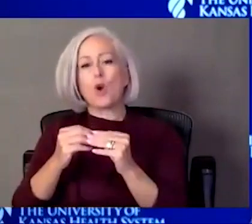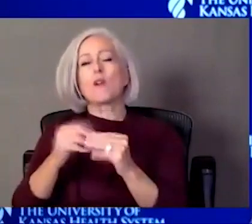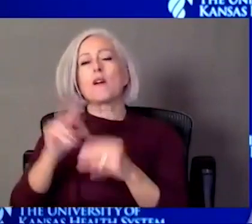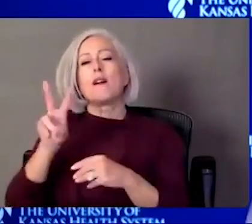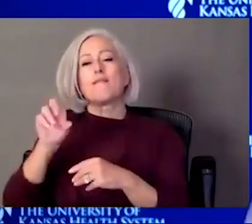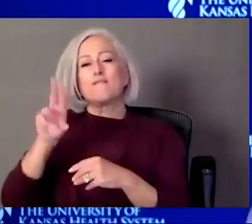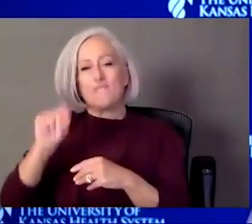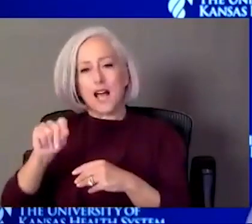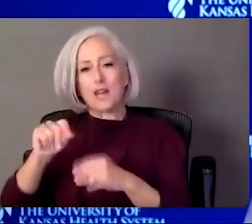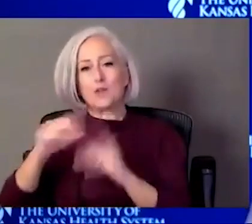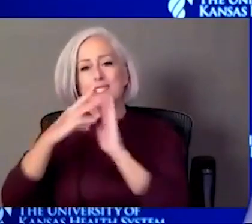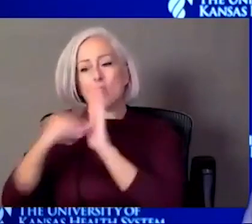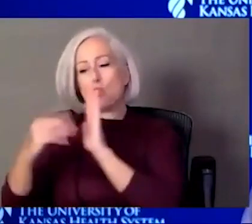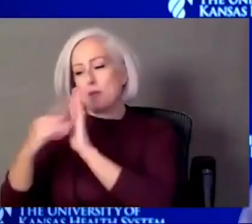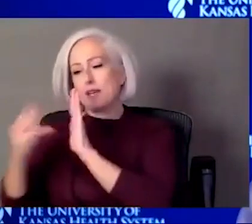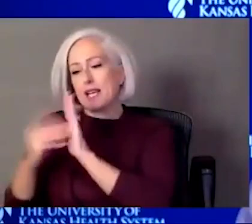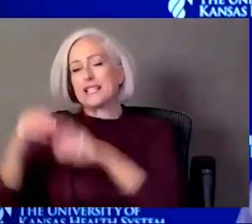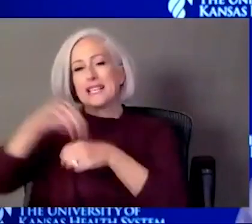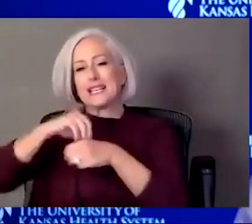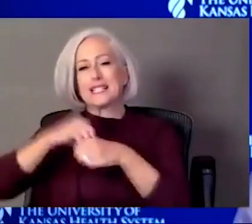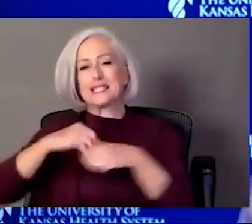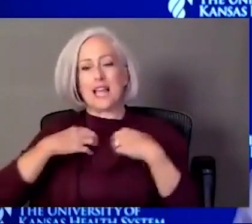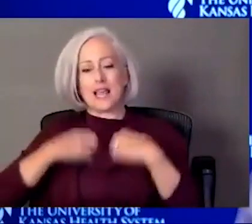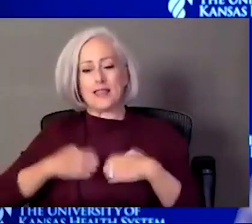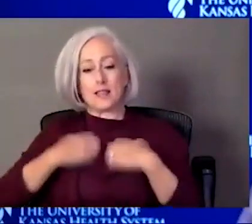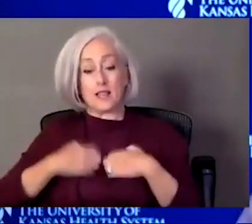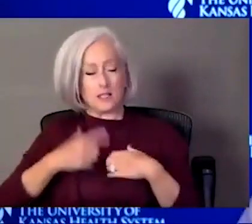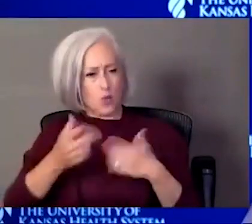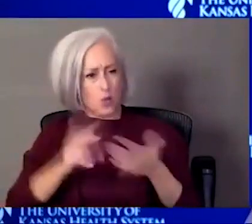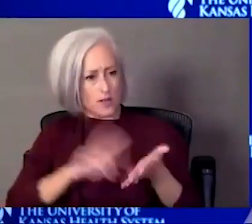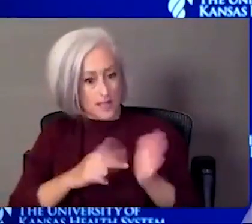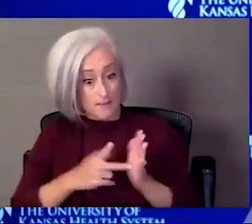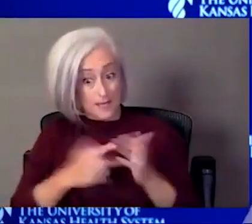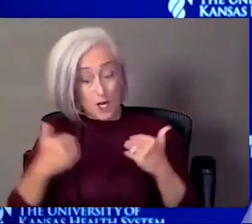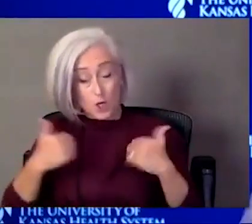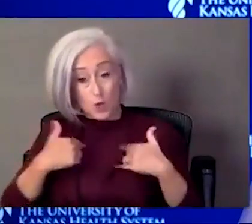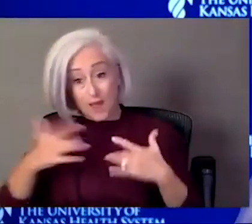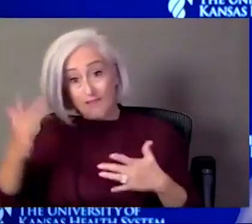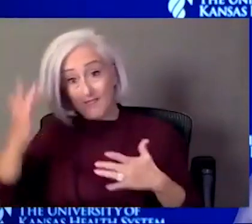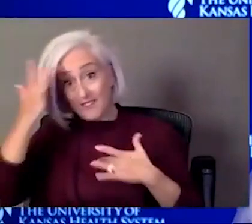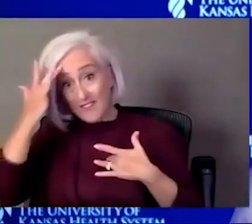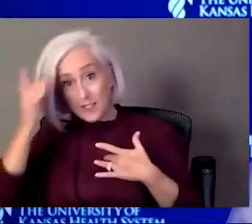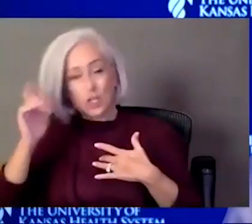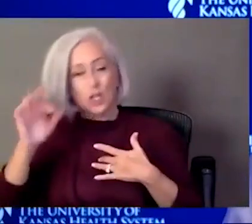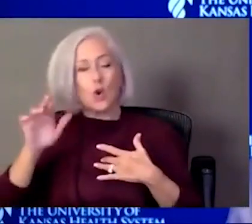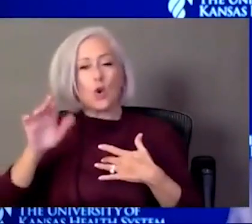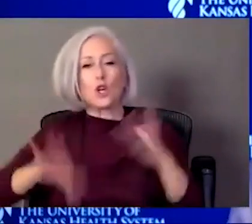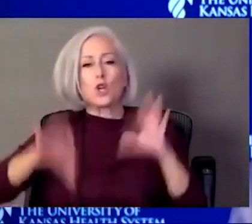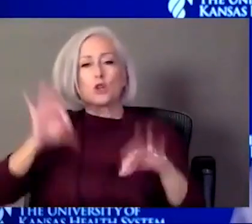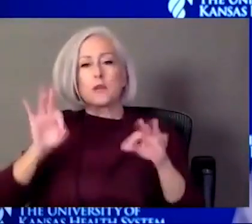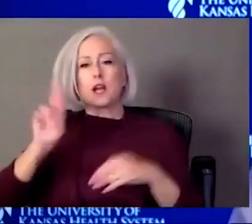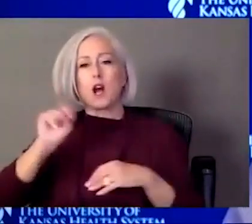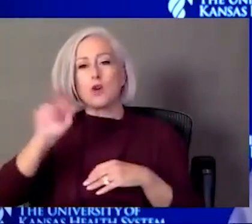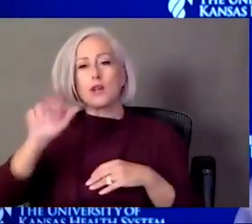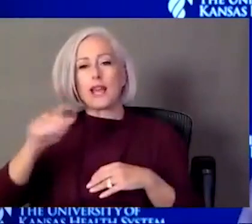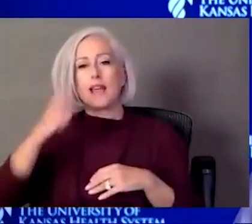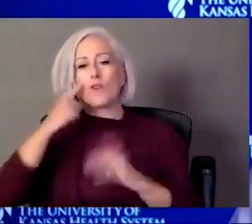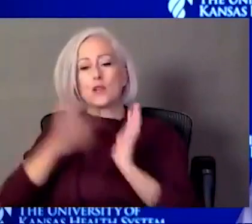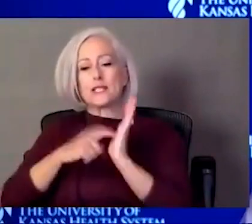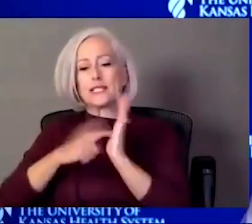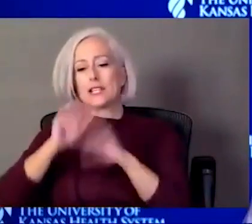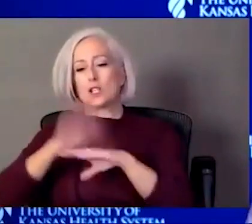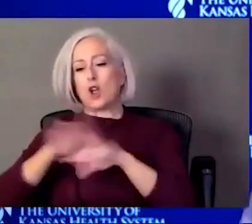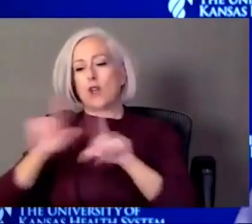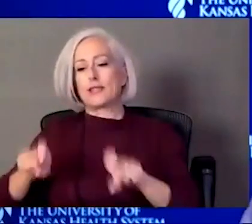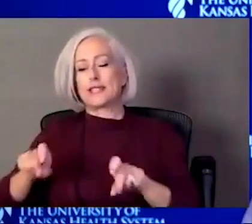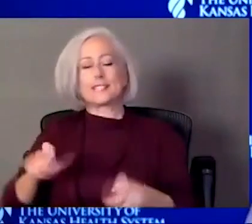respiratory tract. Now, what does that mean? Do you actually have infectious virus, or are you just picking up RNA for detection on that test? So that is unclear. The